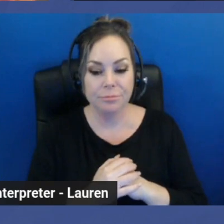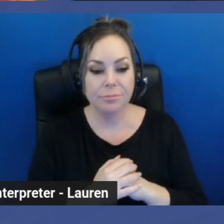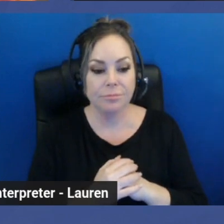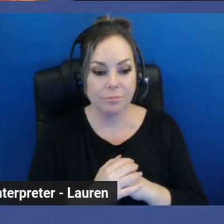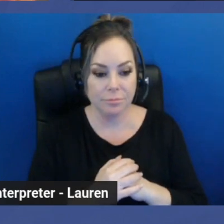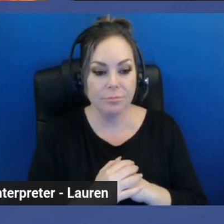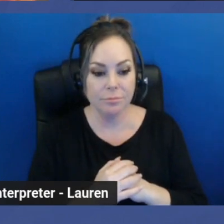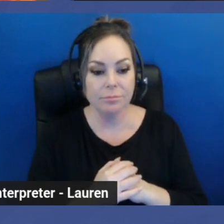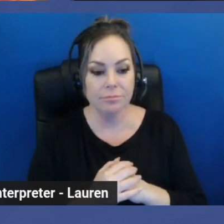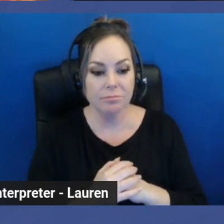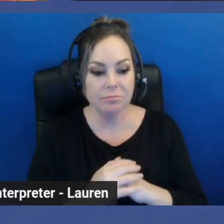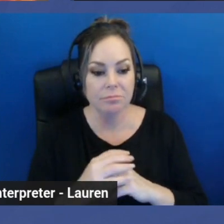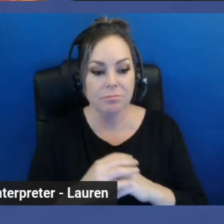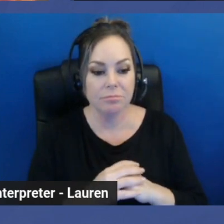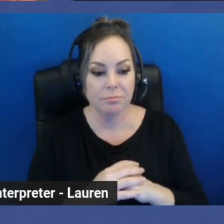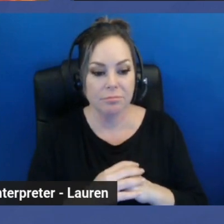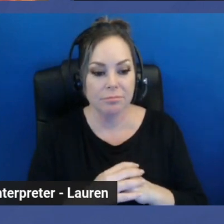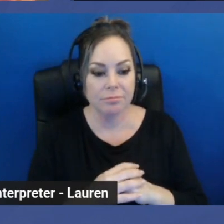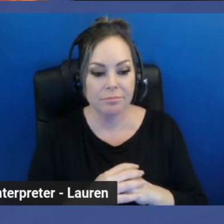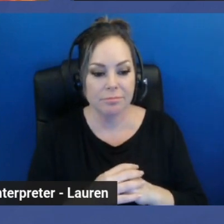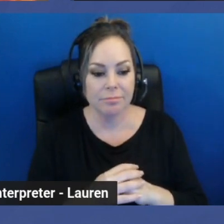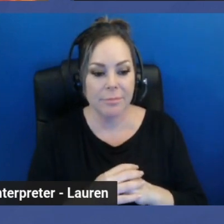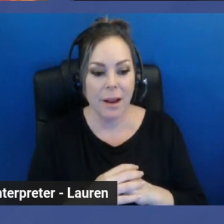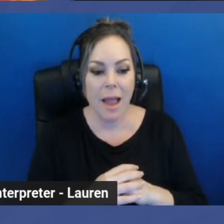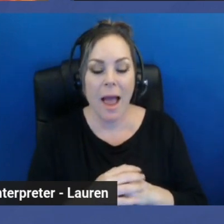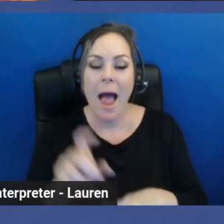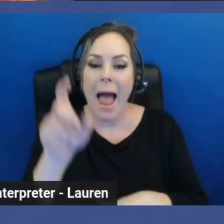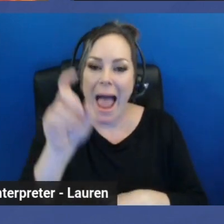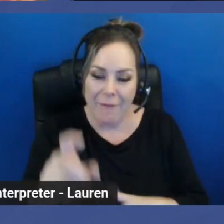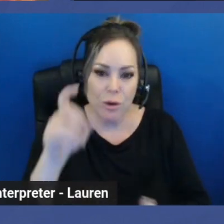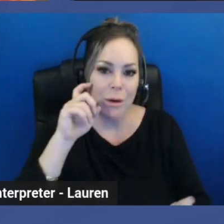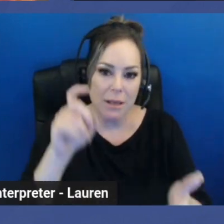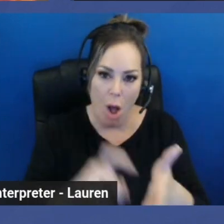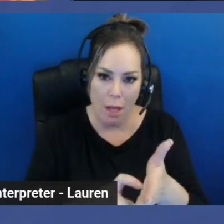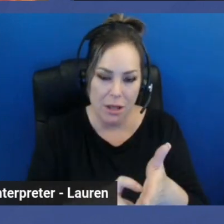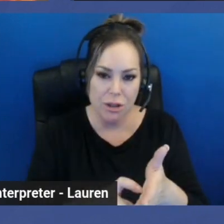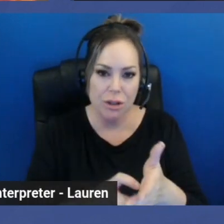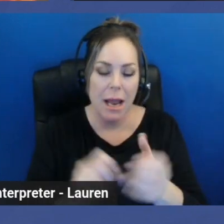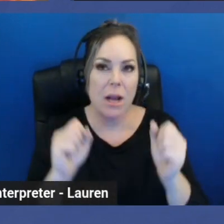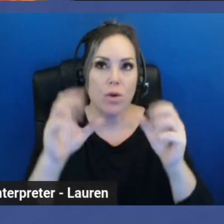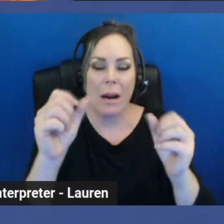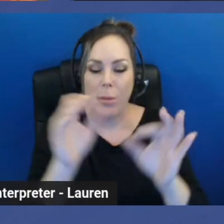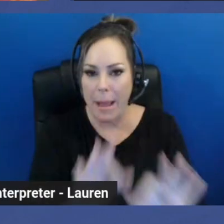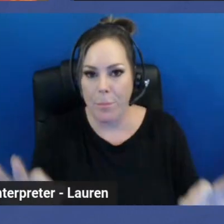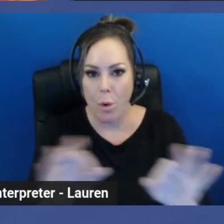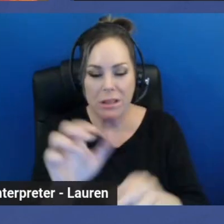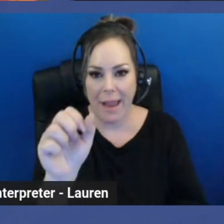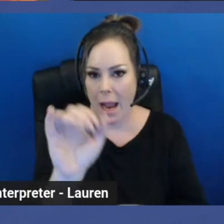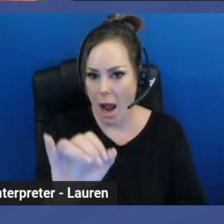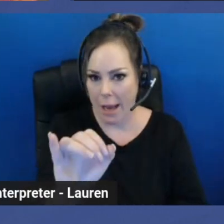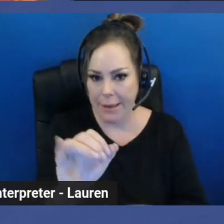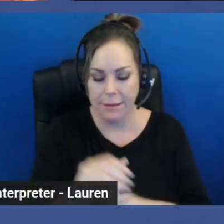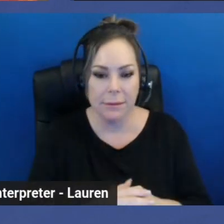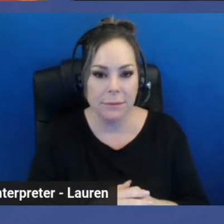Well, no discussion on that point would be complete without acknowledging the incredible importance of AI